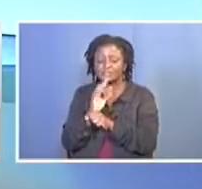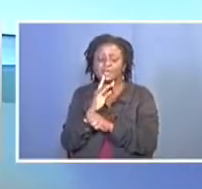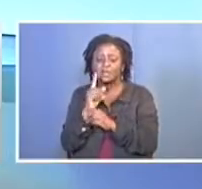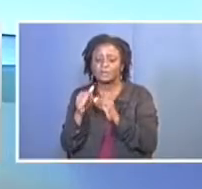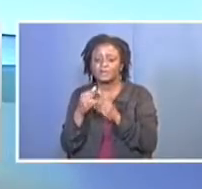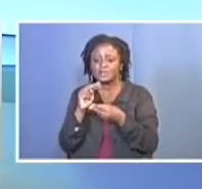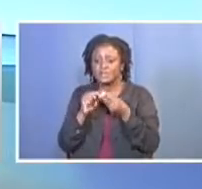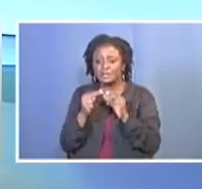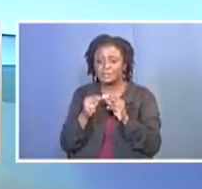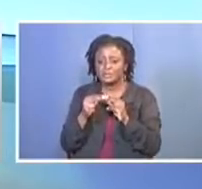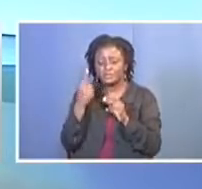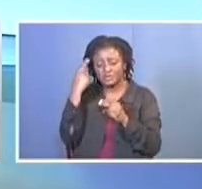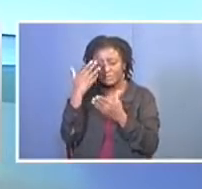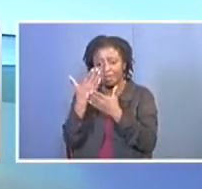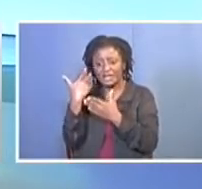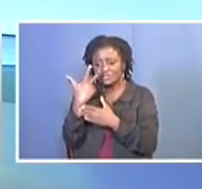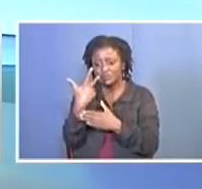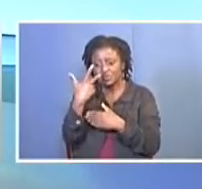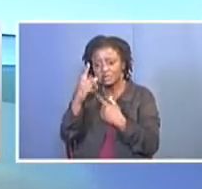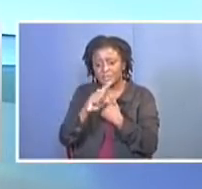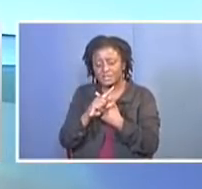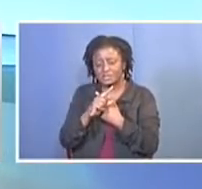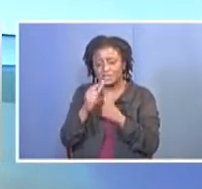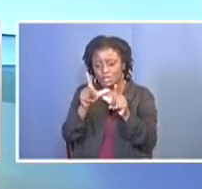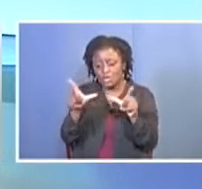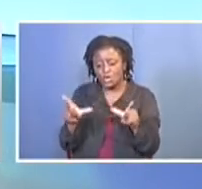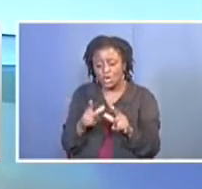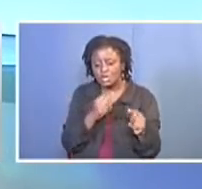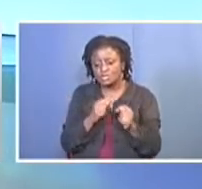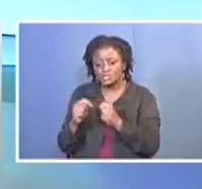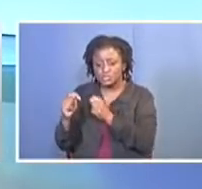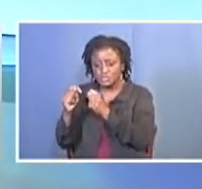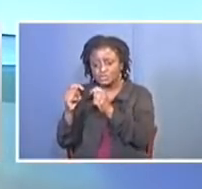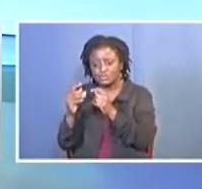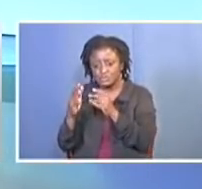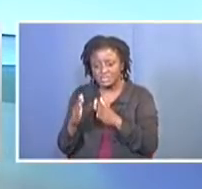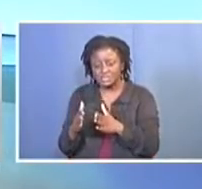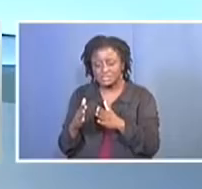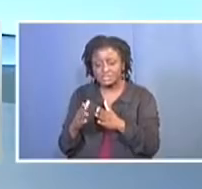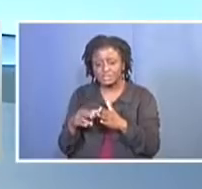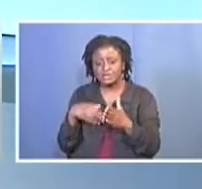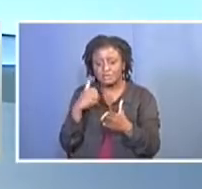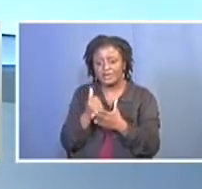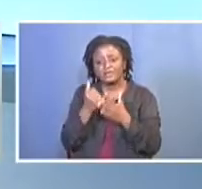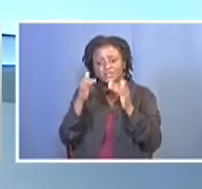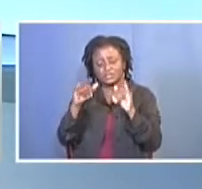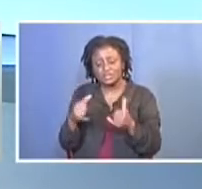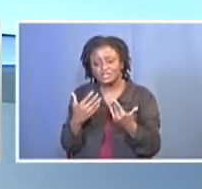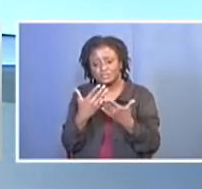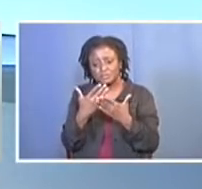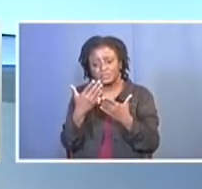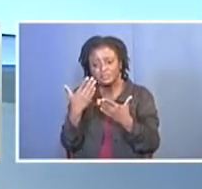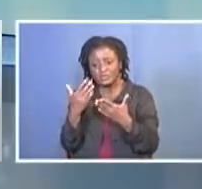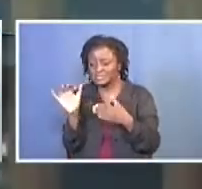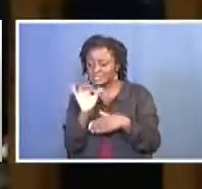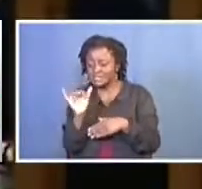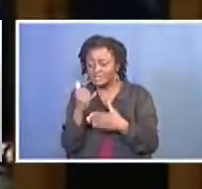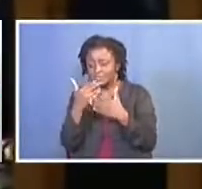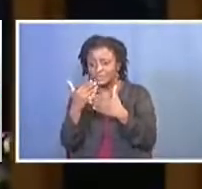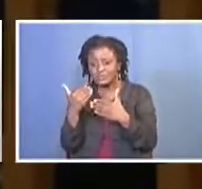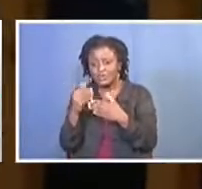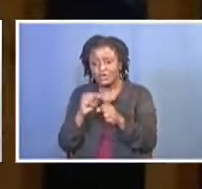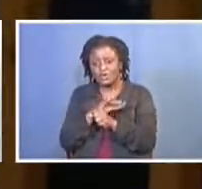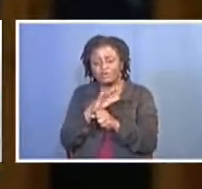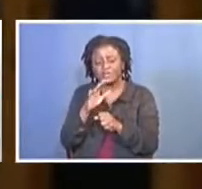Minister Cooper says local tourist arrivals were just below where they sat before COVID-19's impact.